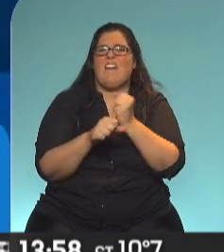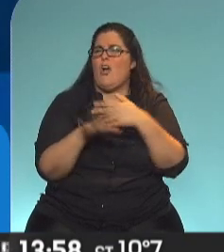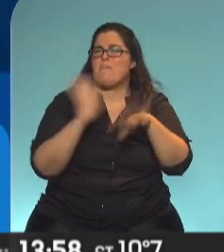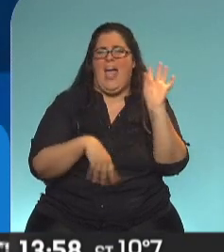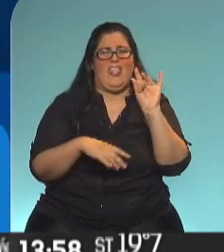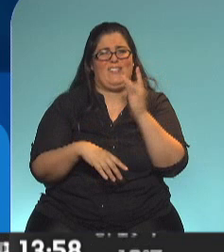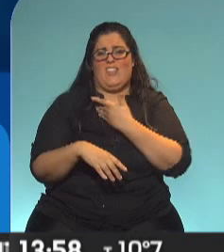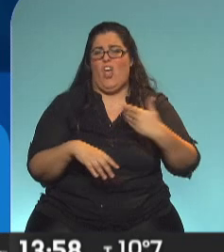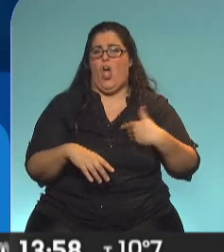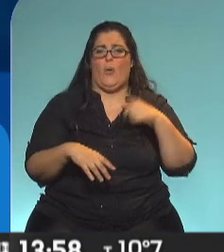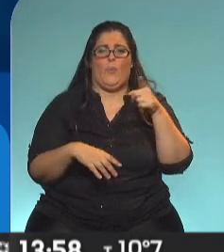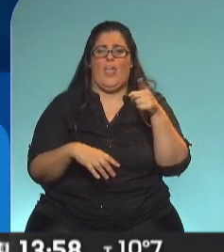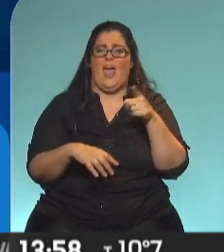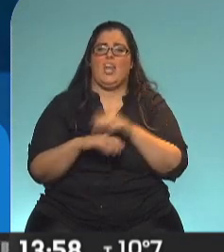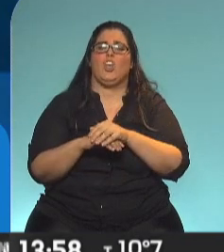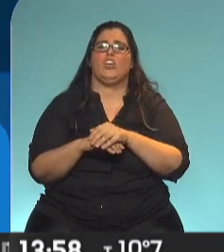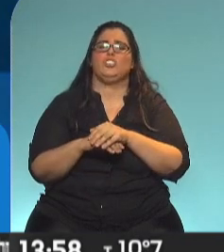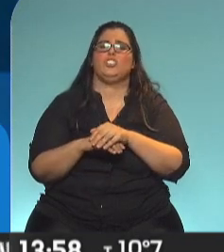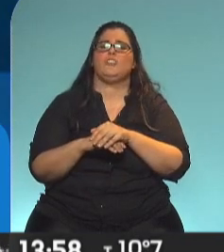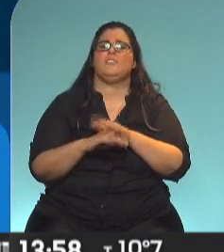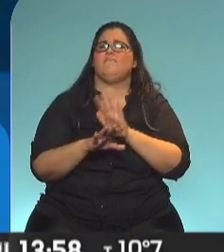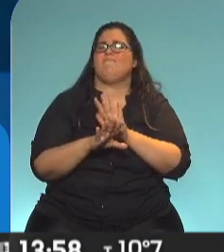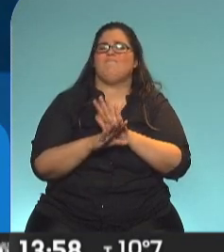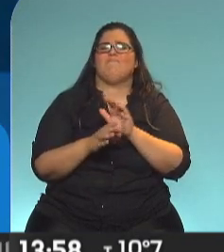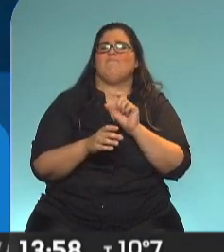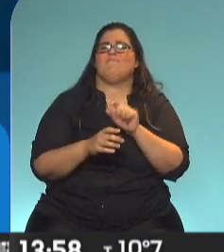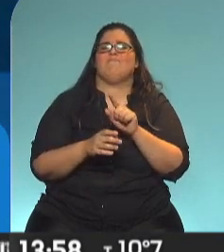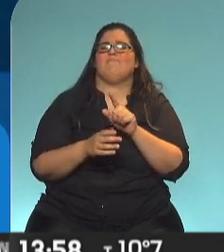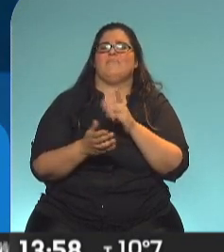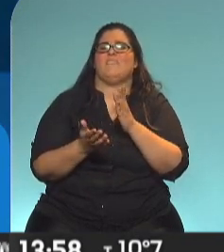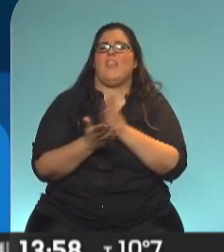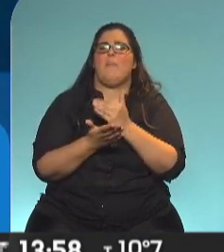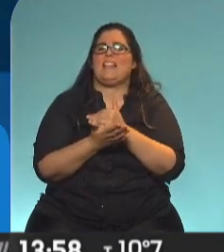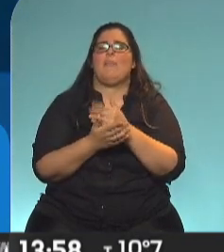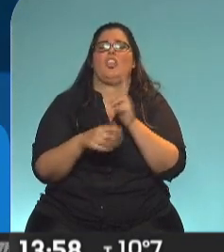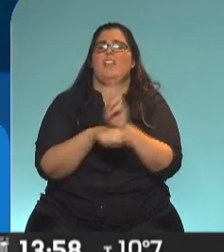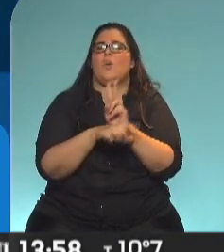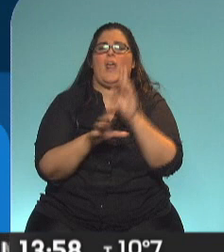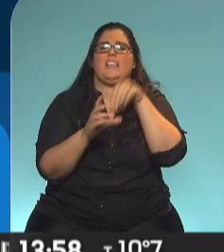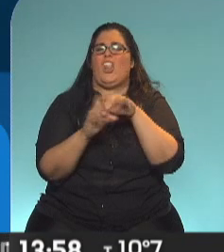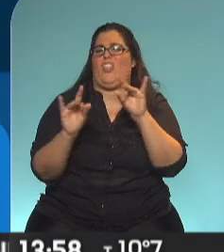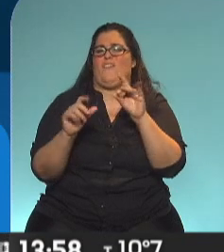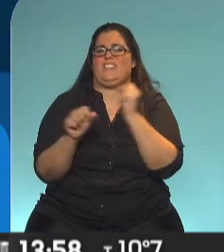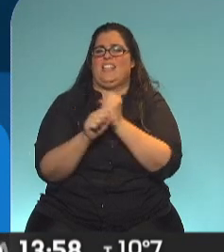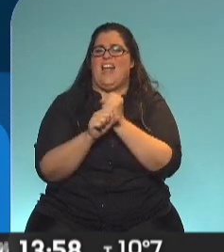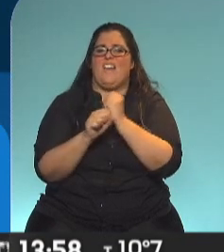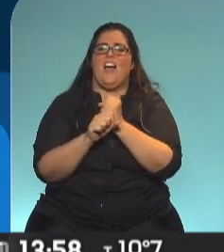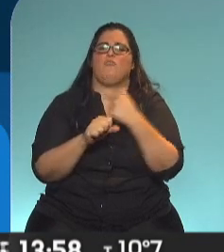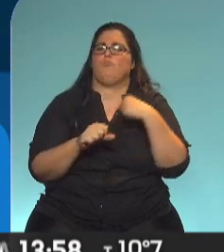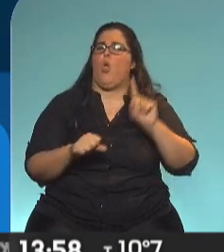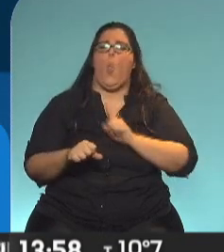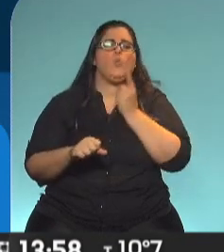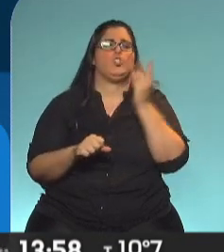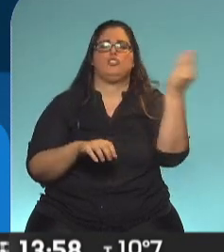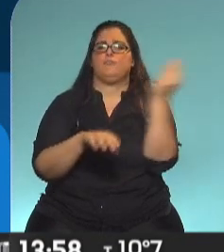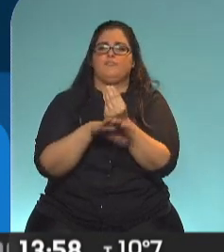After years of chaos, dysfunction, and absolute cruelty at DHS, I'm proud to nominate an experienced leader who